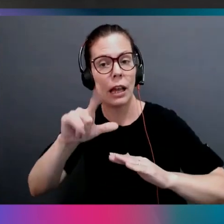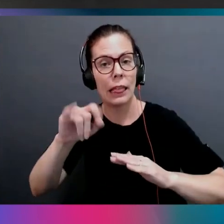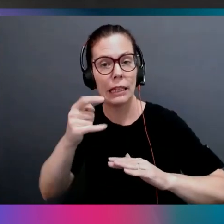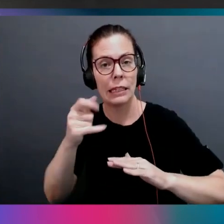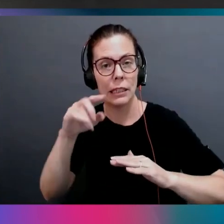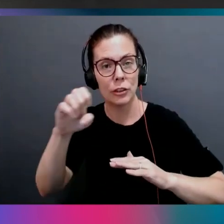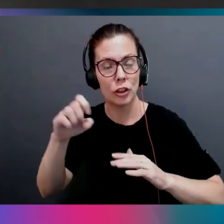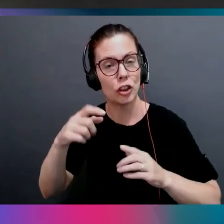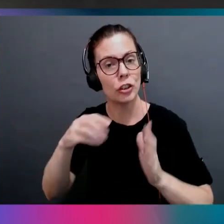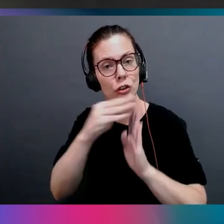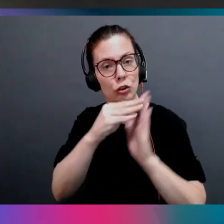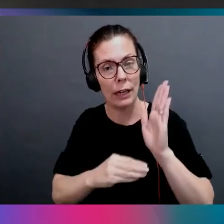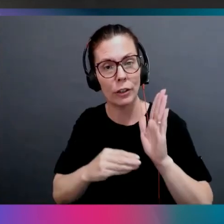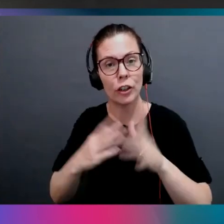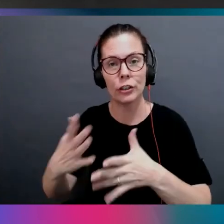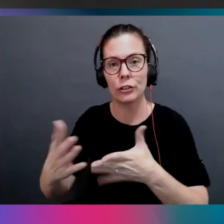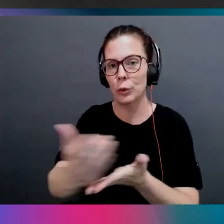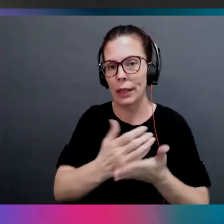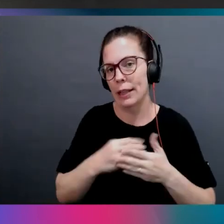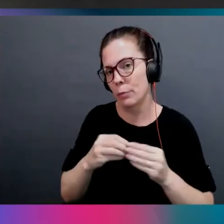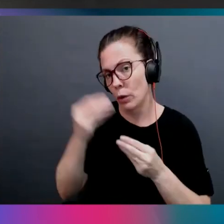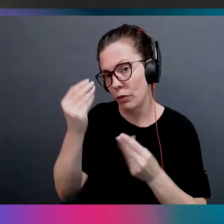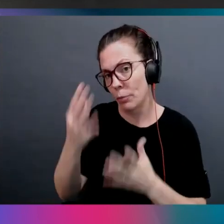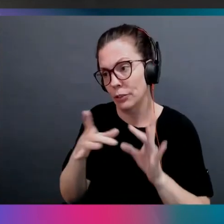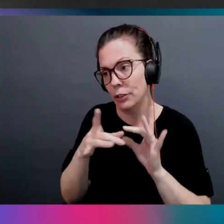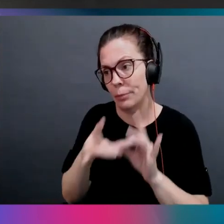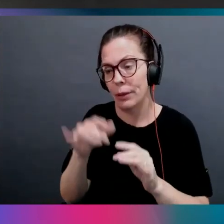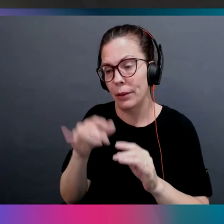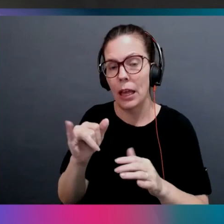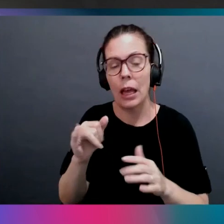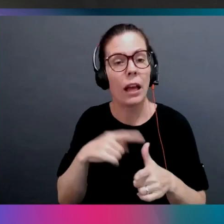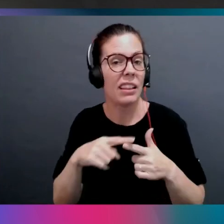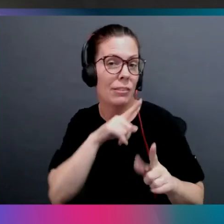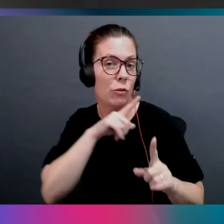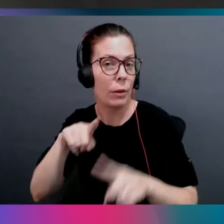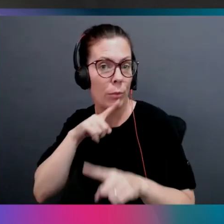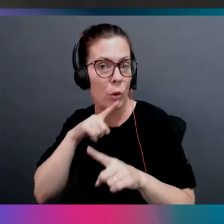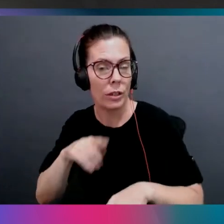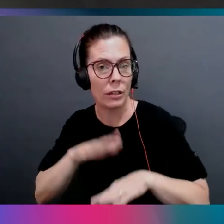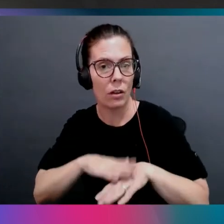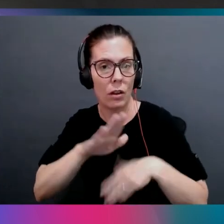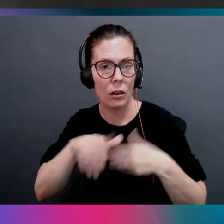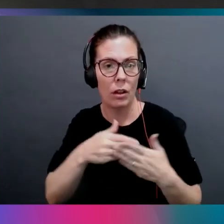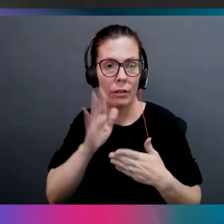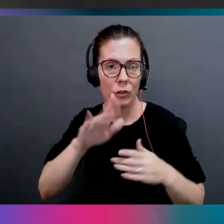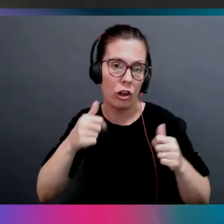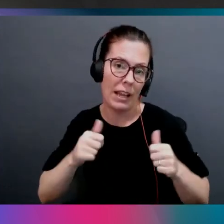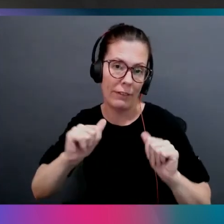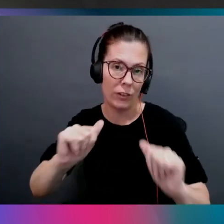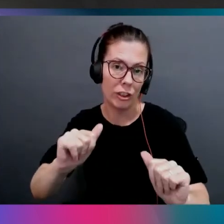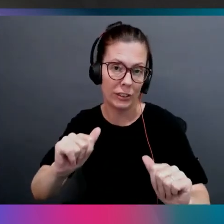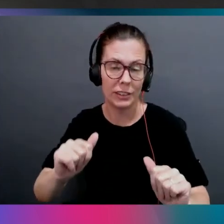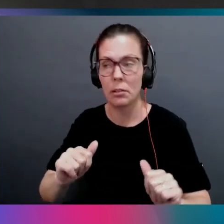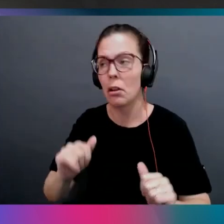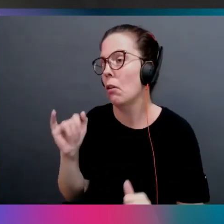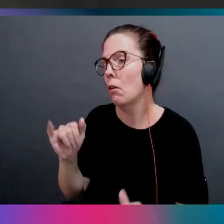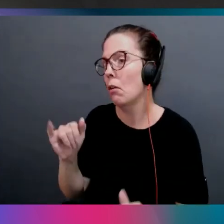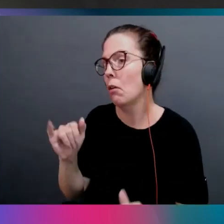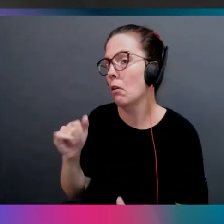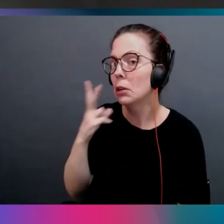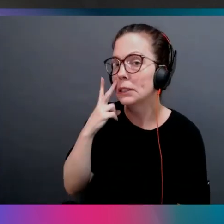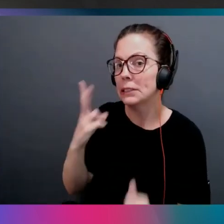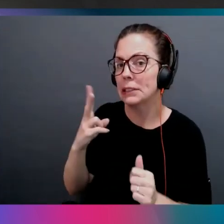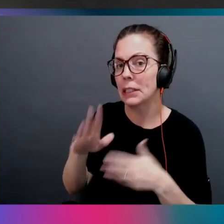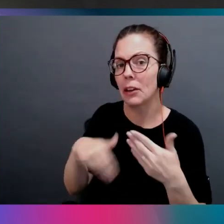to get information about that, right? Perfect. So then you can get reporting on all of your efforts. So I can see all the tar